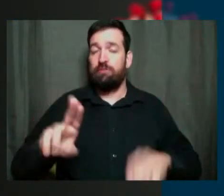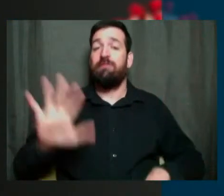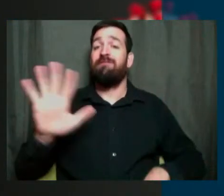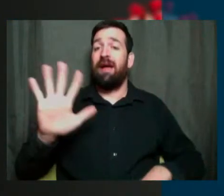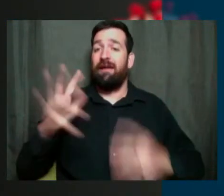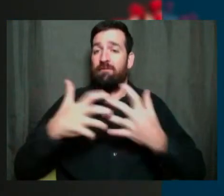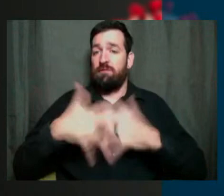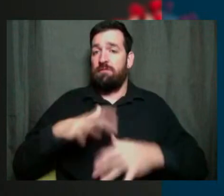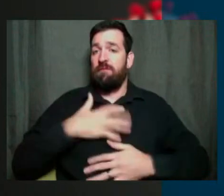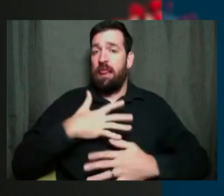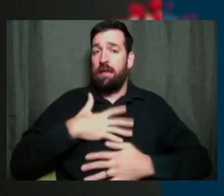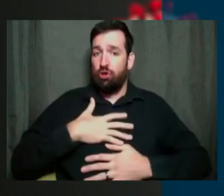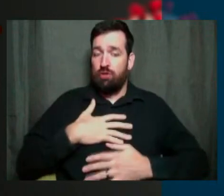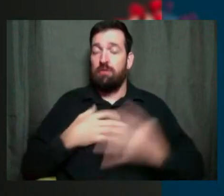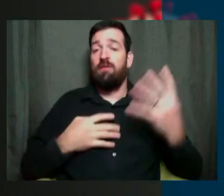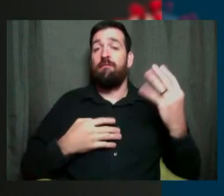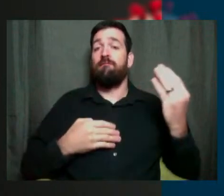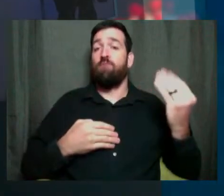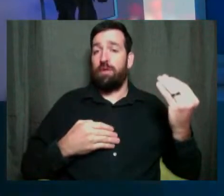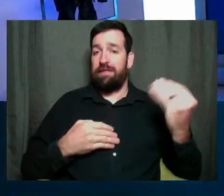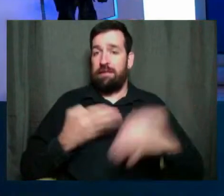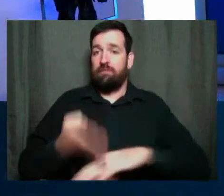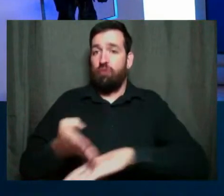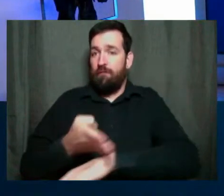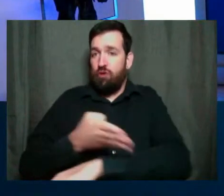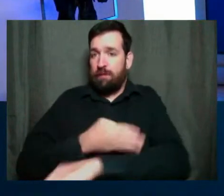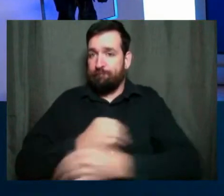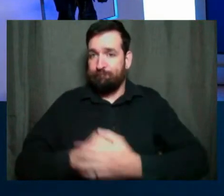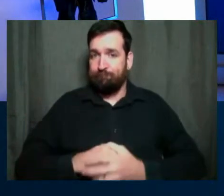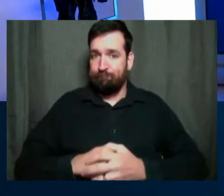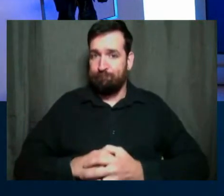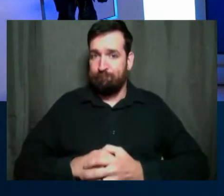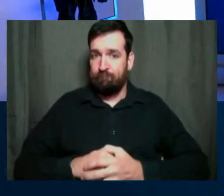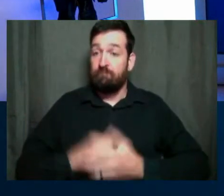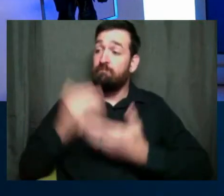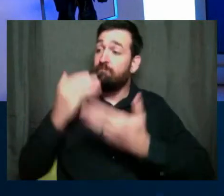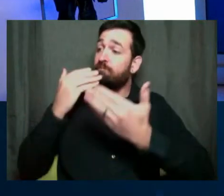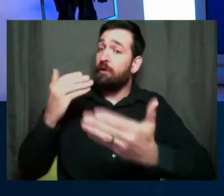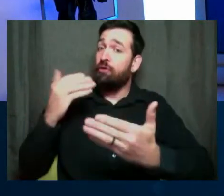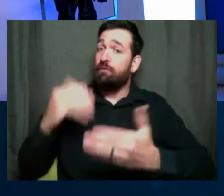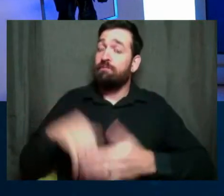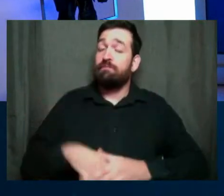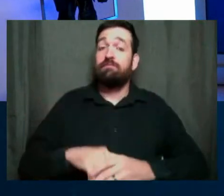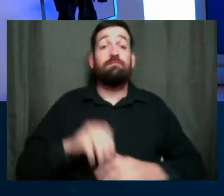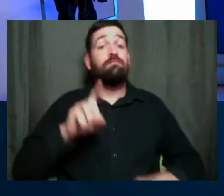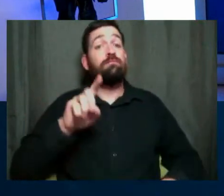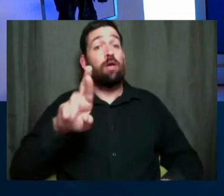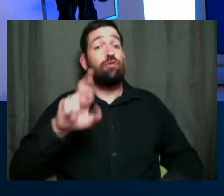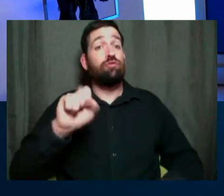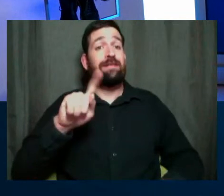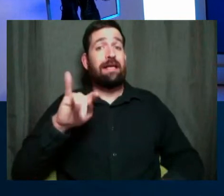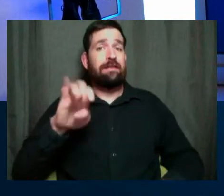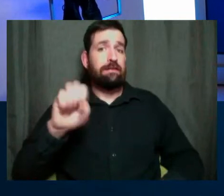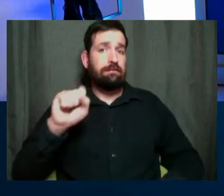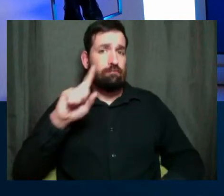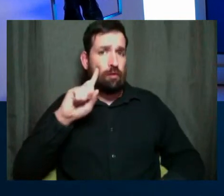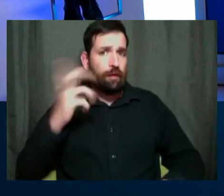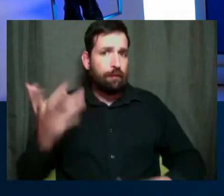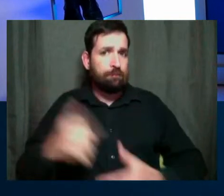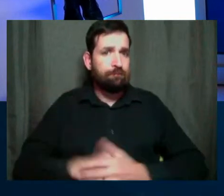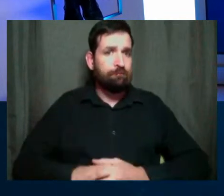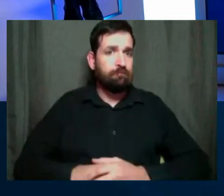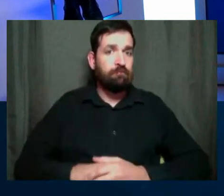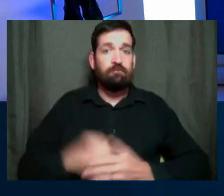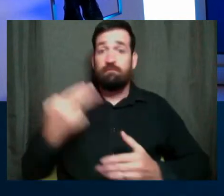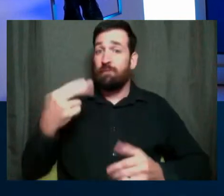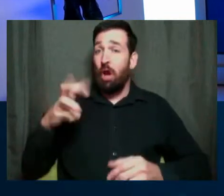14 recovering. All right. Thank you for that, Dr. Stites. What do you make of the numbers? Well, first of all, we don't have Hawk, but we have Shoe. I